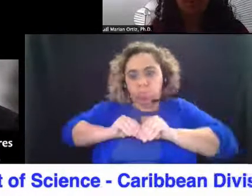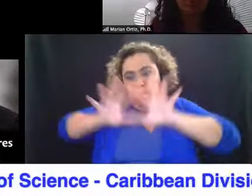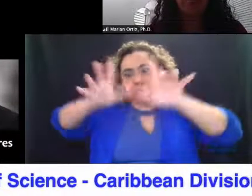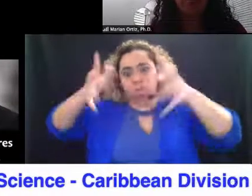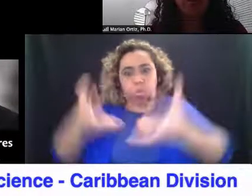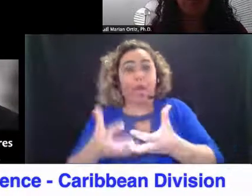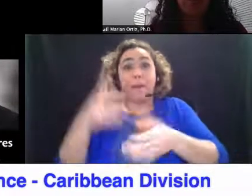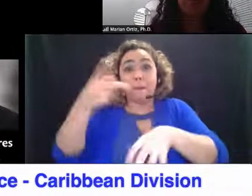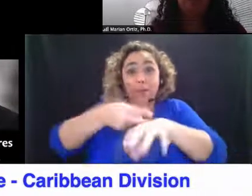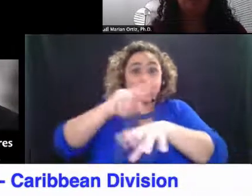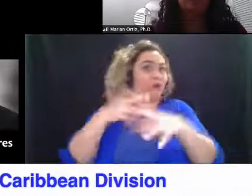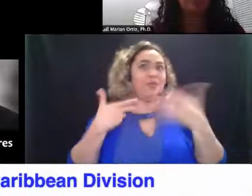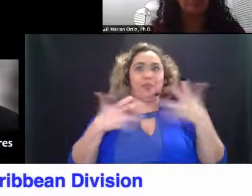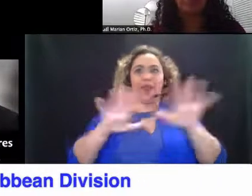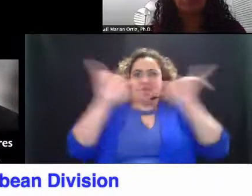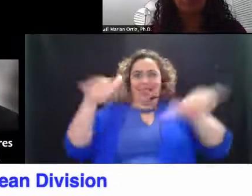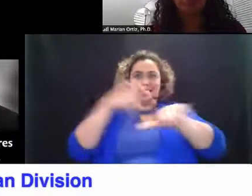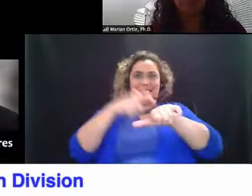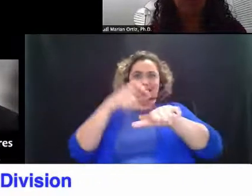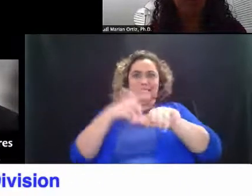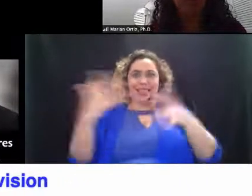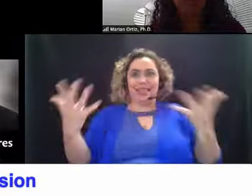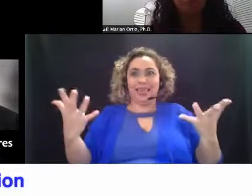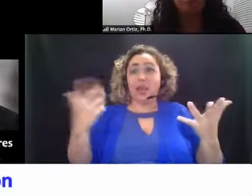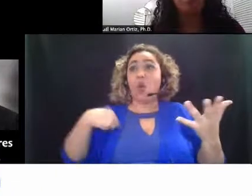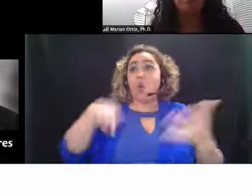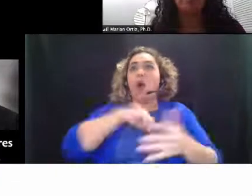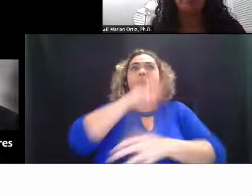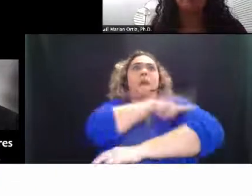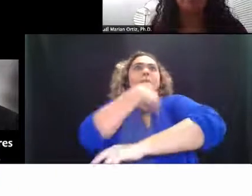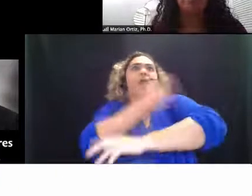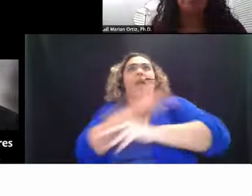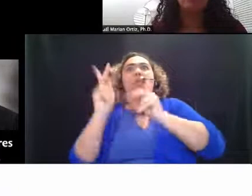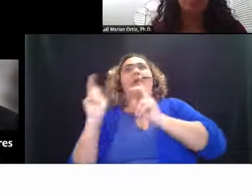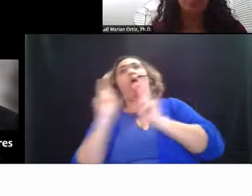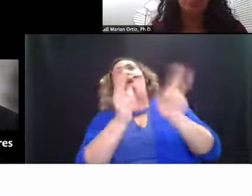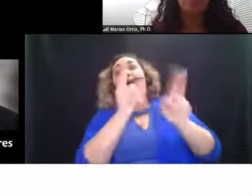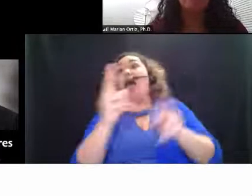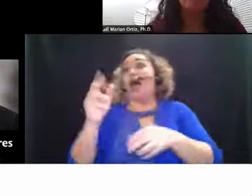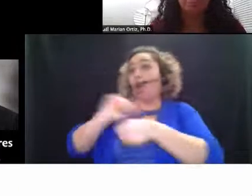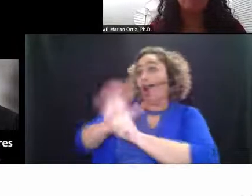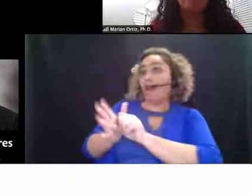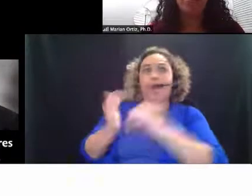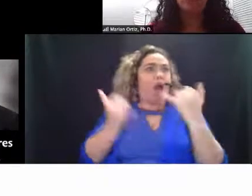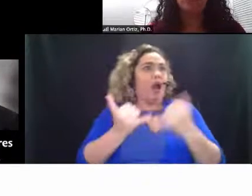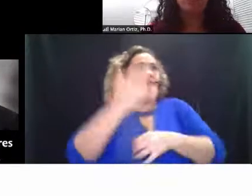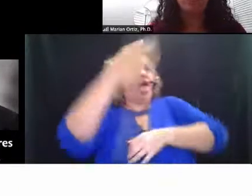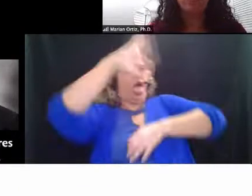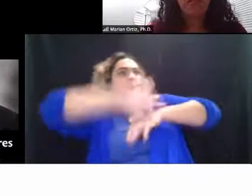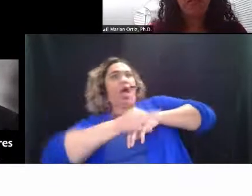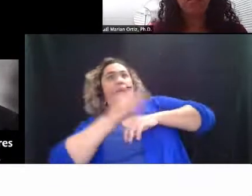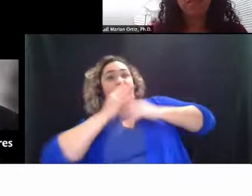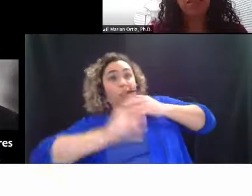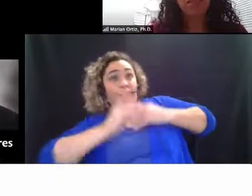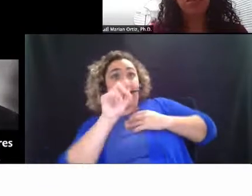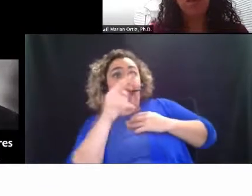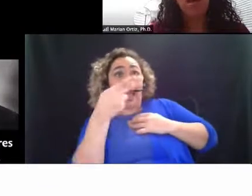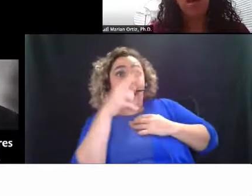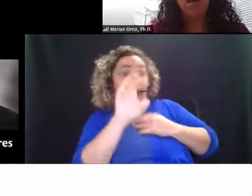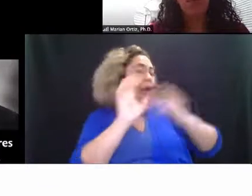Puerto Rico. We don't want to saturate our hospitals. And so we have tried to make that